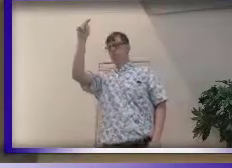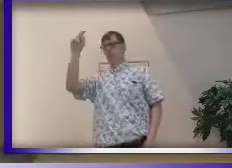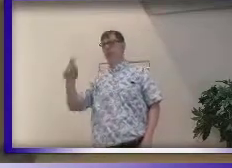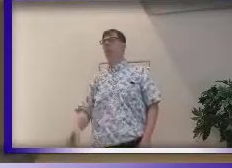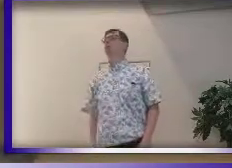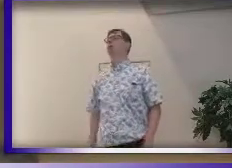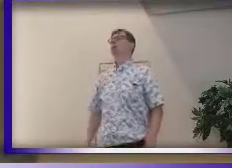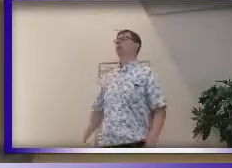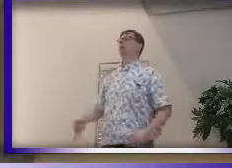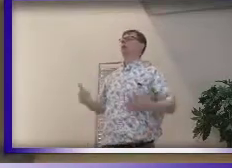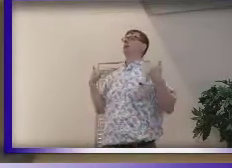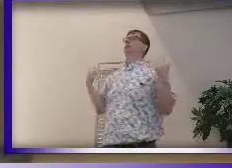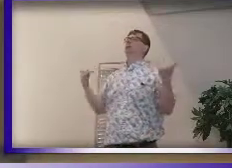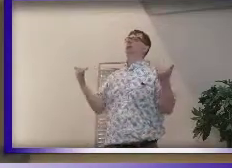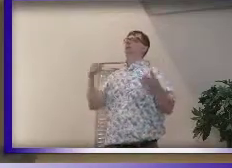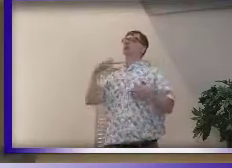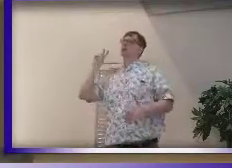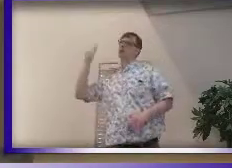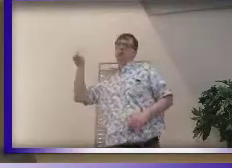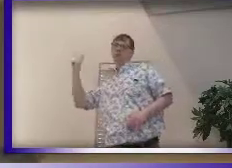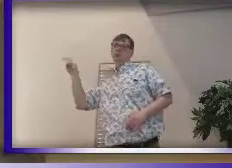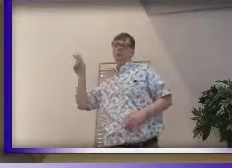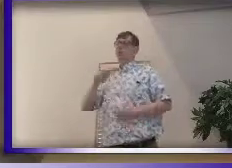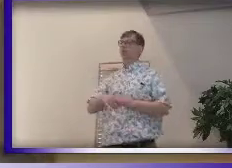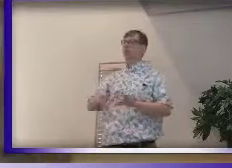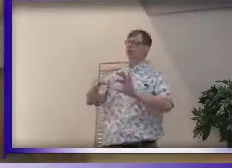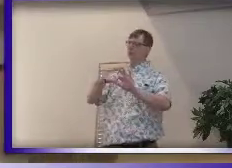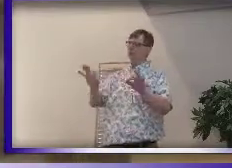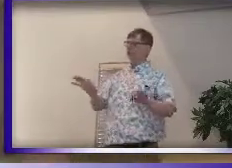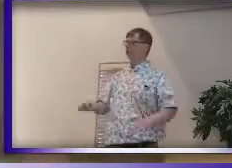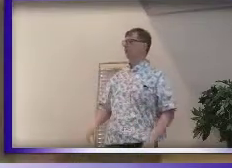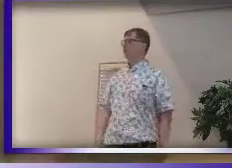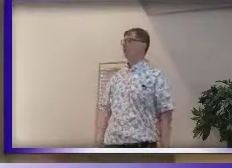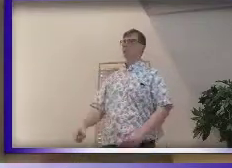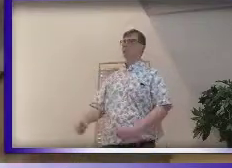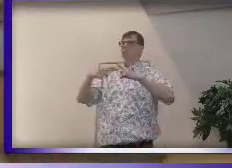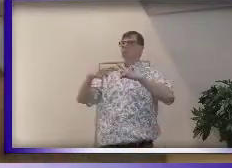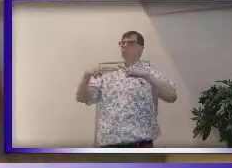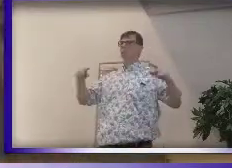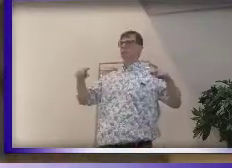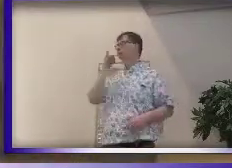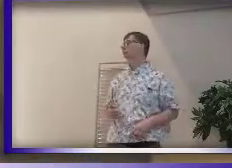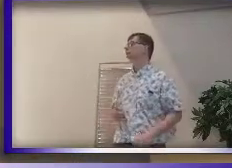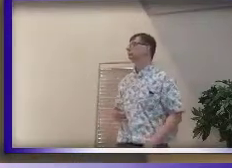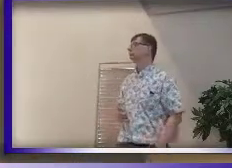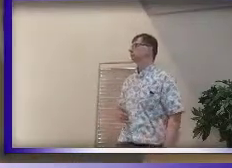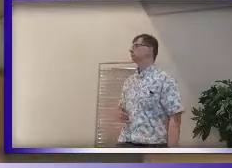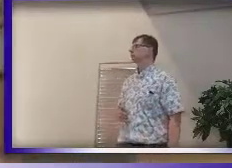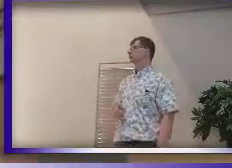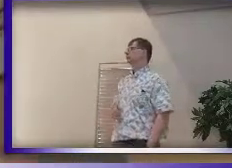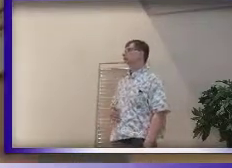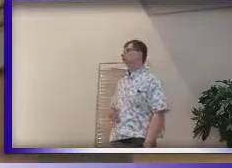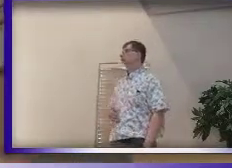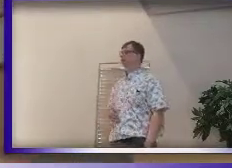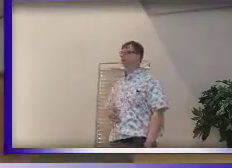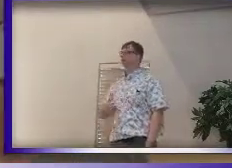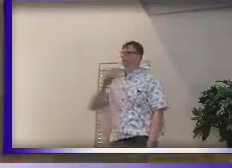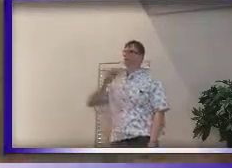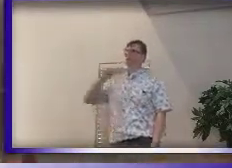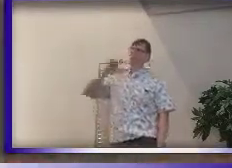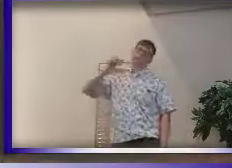Who else do we have? Do we want to go online? Do we have anything online yet? Okay. Okay, so Gina has a